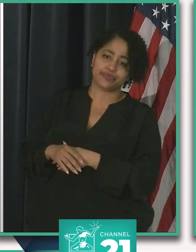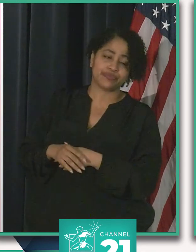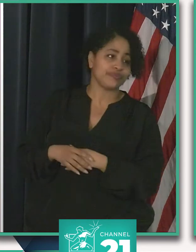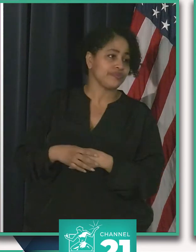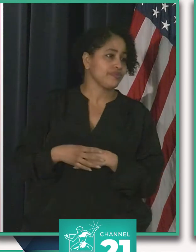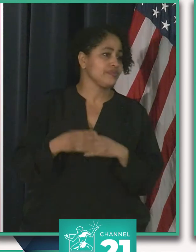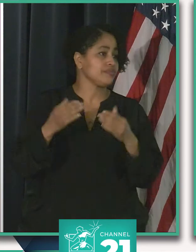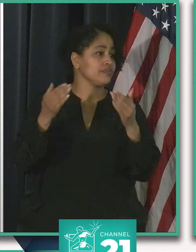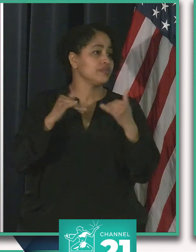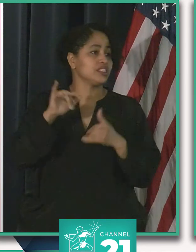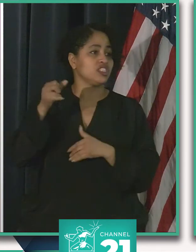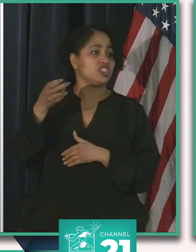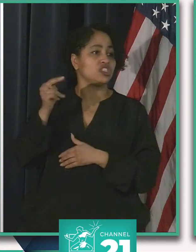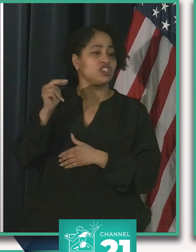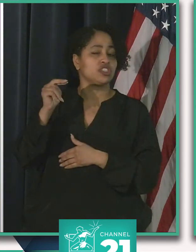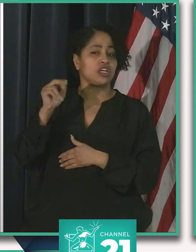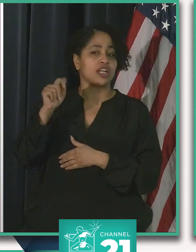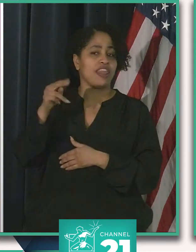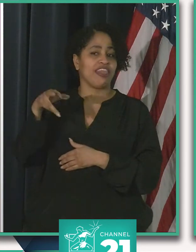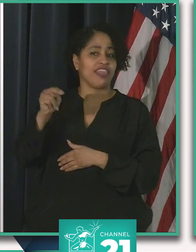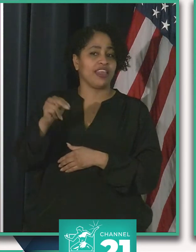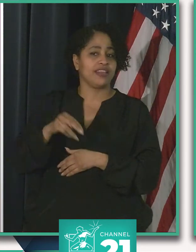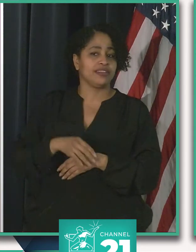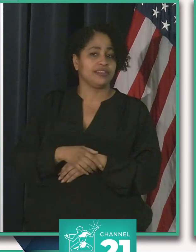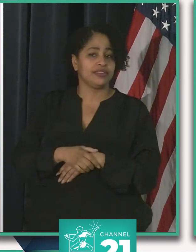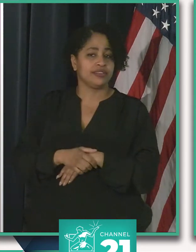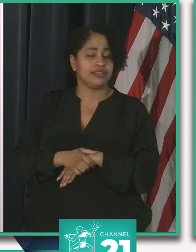Next is Johnson.